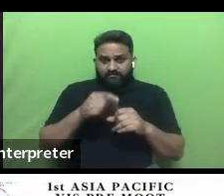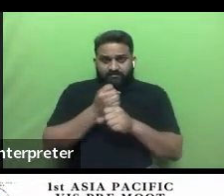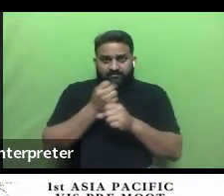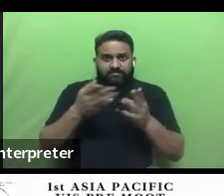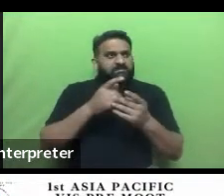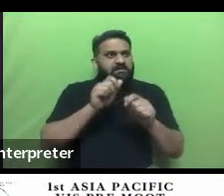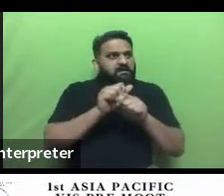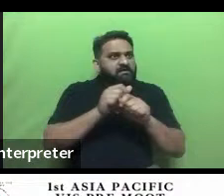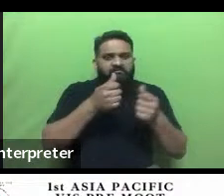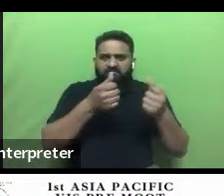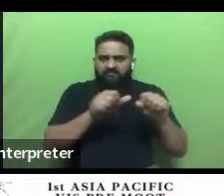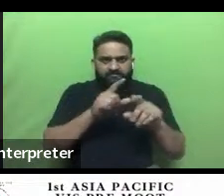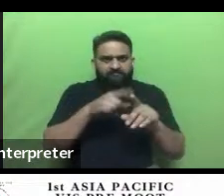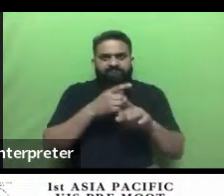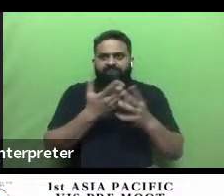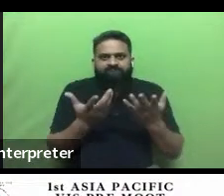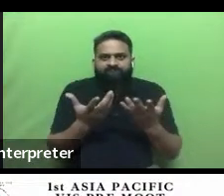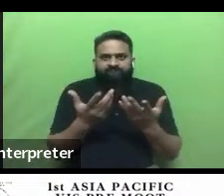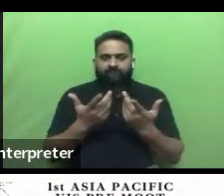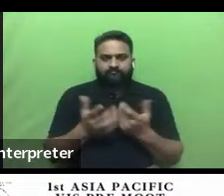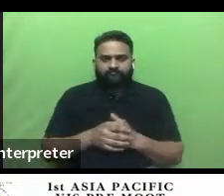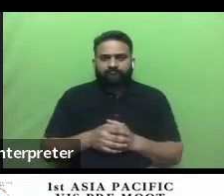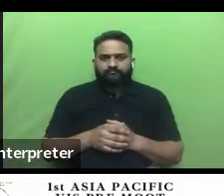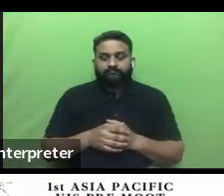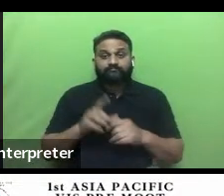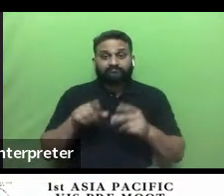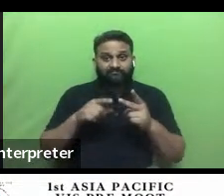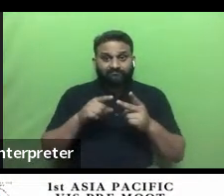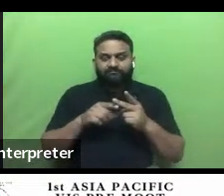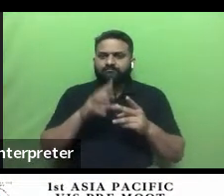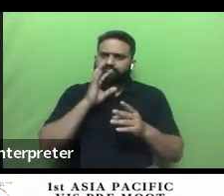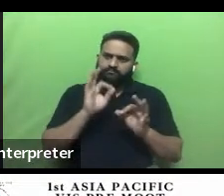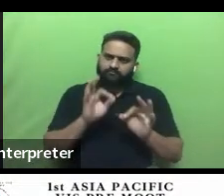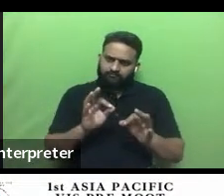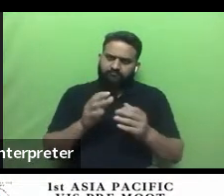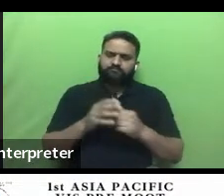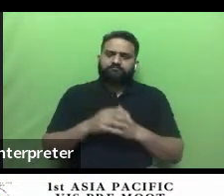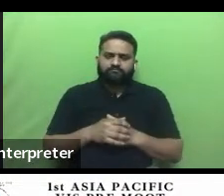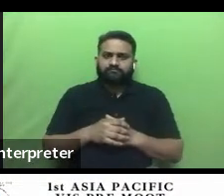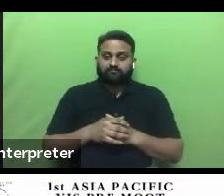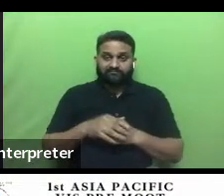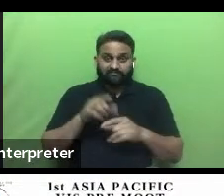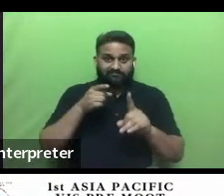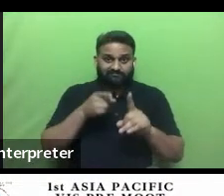issues not regulated in the attached document. And this is in fact reiterated in the